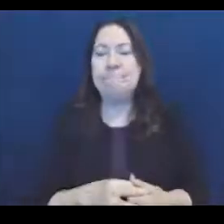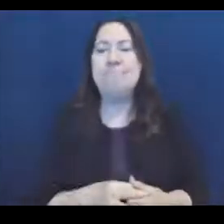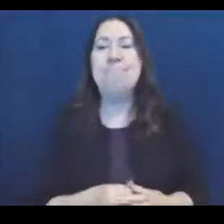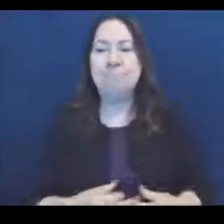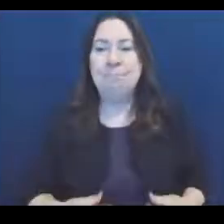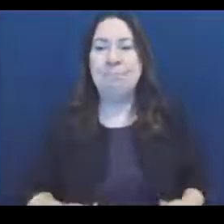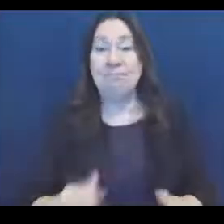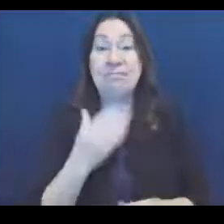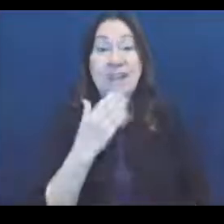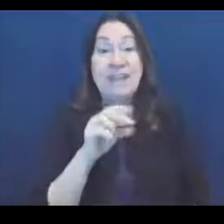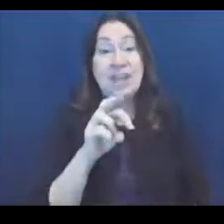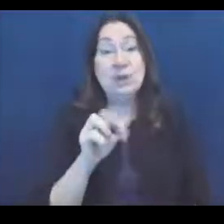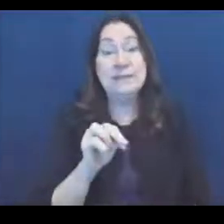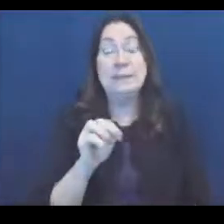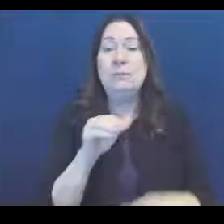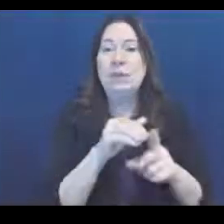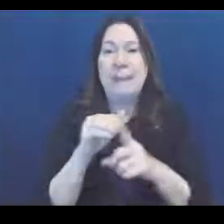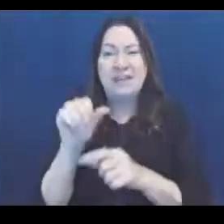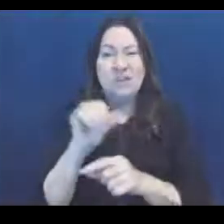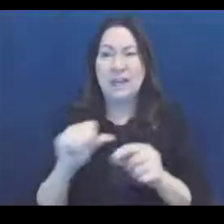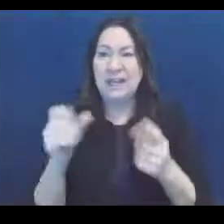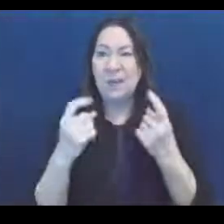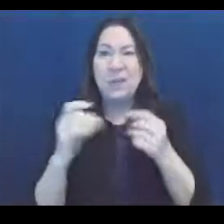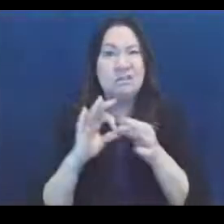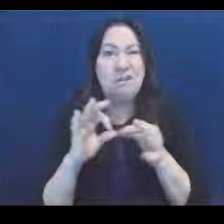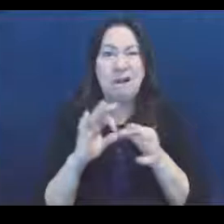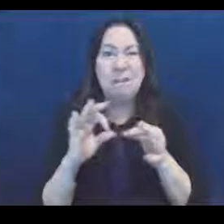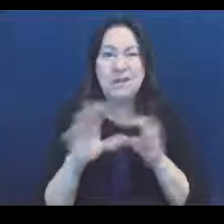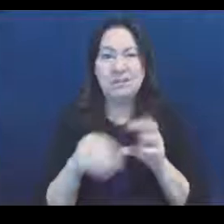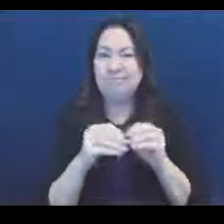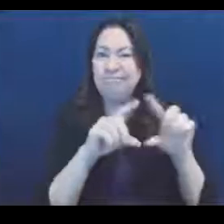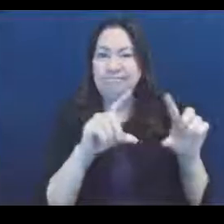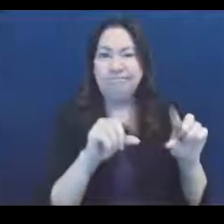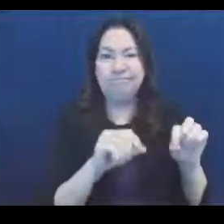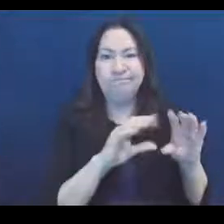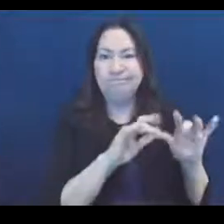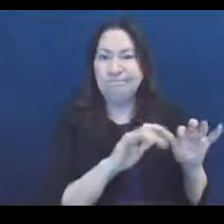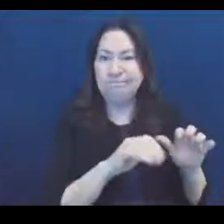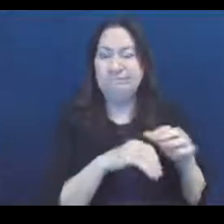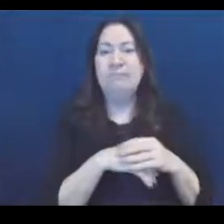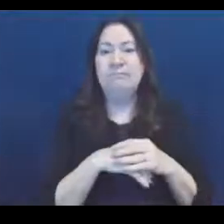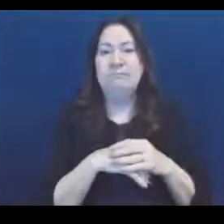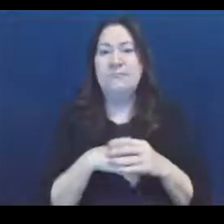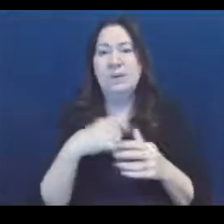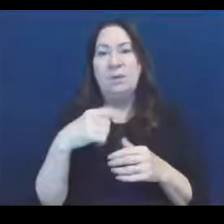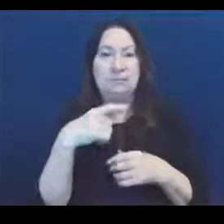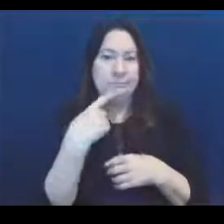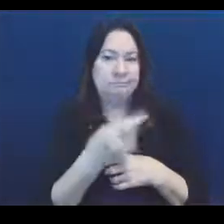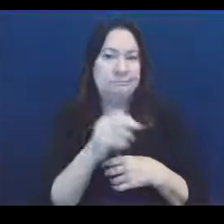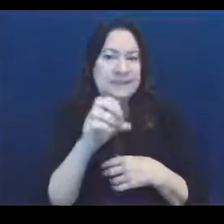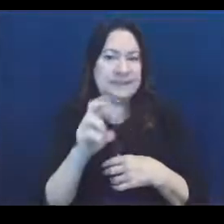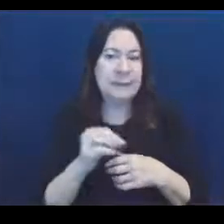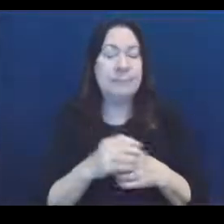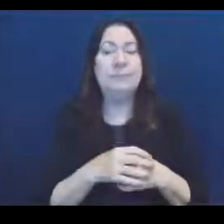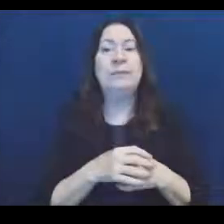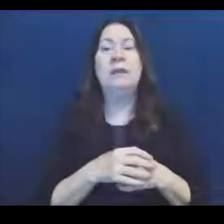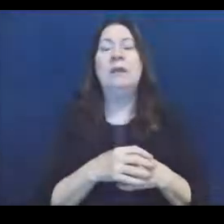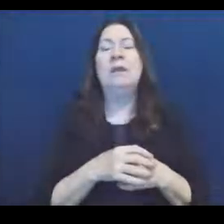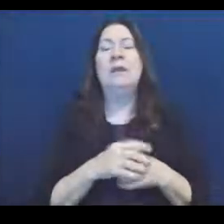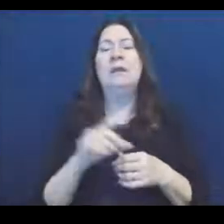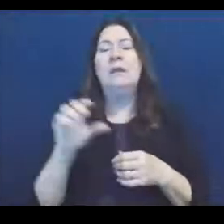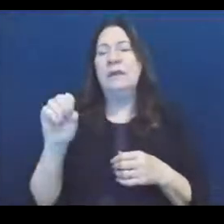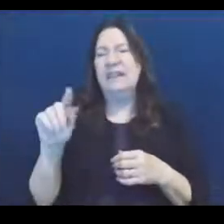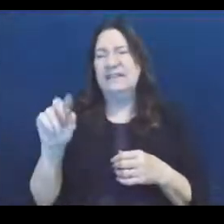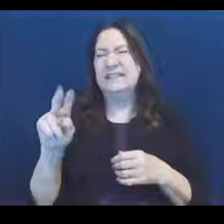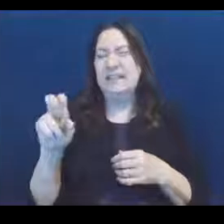Thanks, Tim. And just a reminder, any questions or comments, just enter them in and we'll get them to Tim. And, another thing, Tim, too,